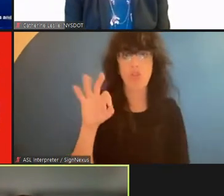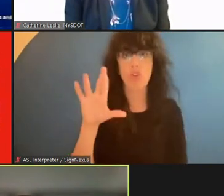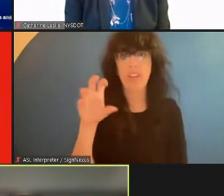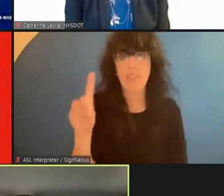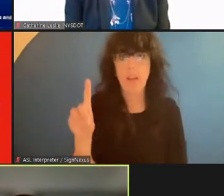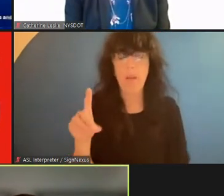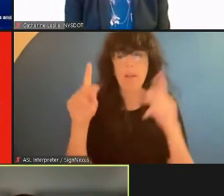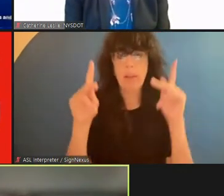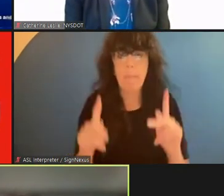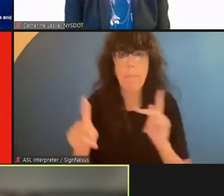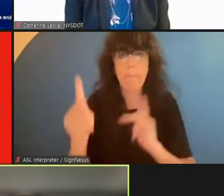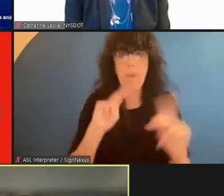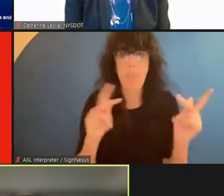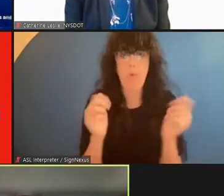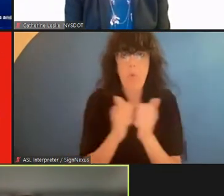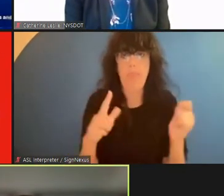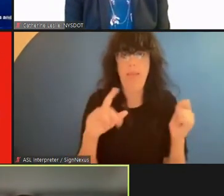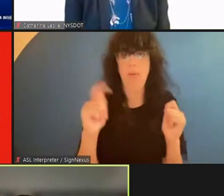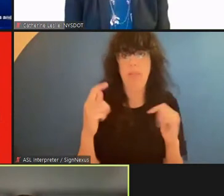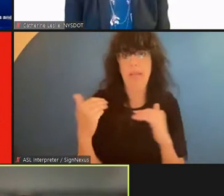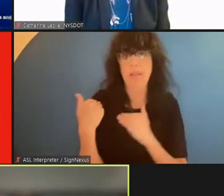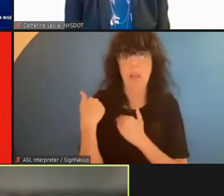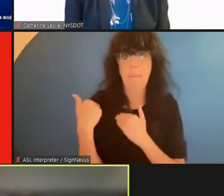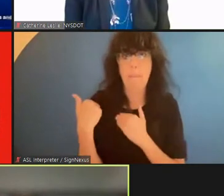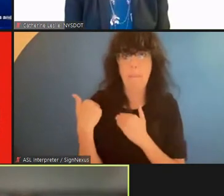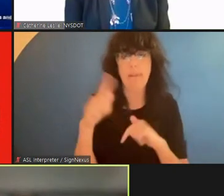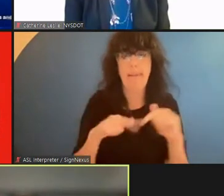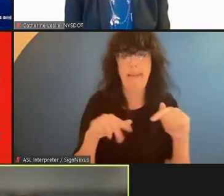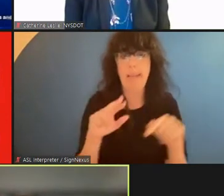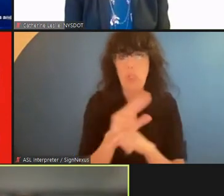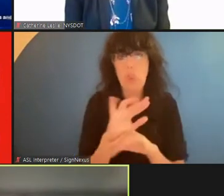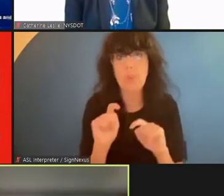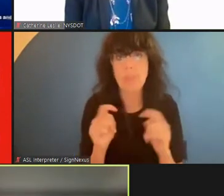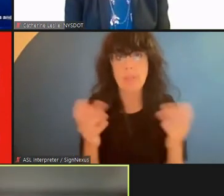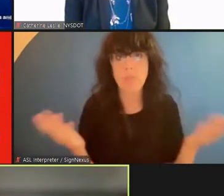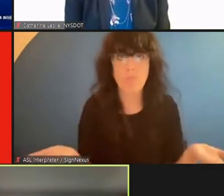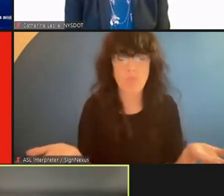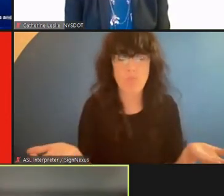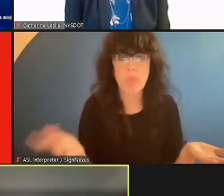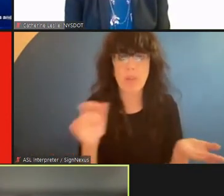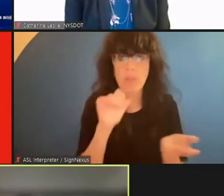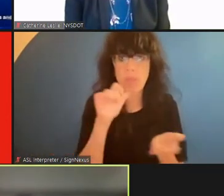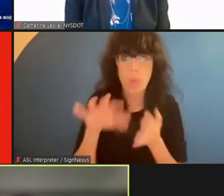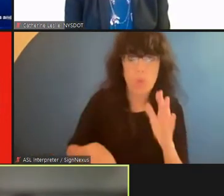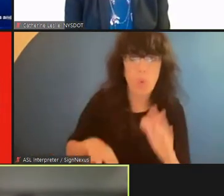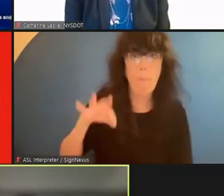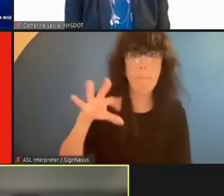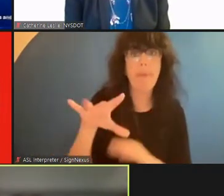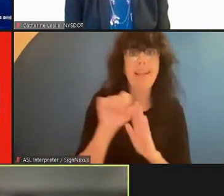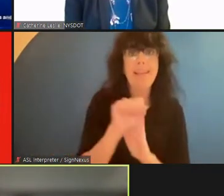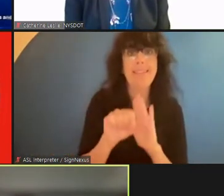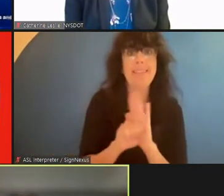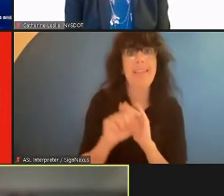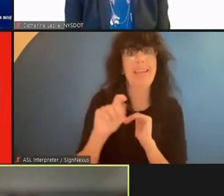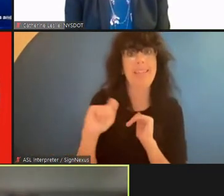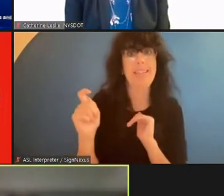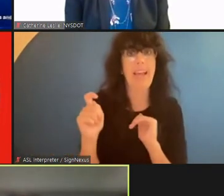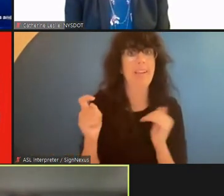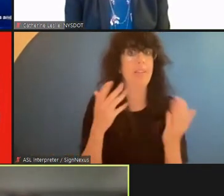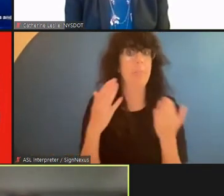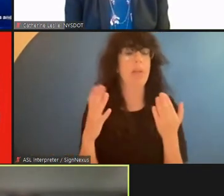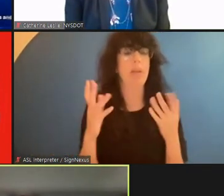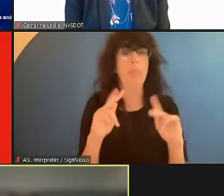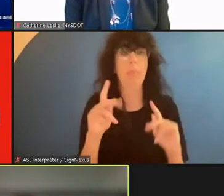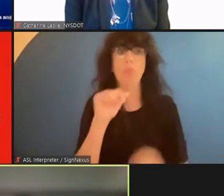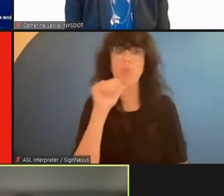who don't have tax liabilities cannot use a tax credit if you do not pay state tax and many people do not pay state